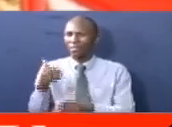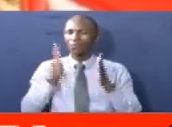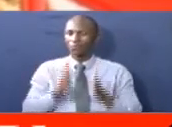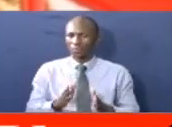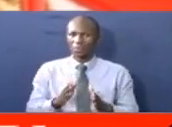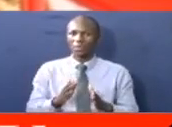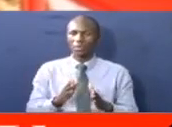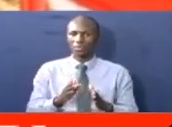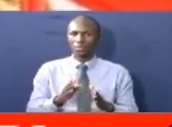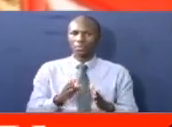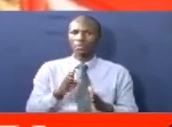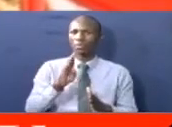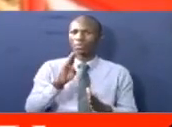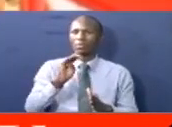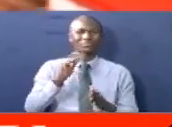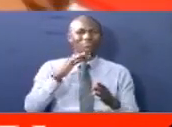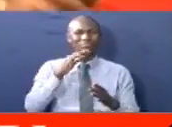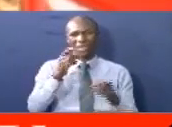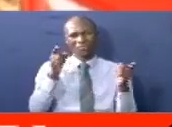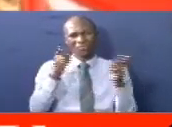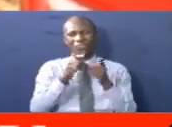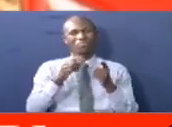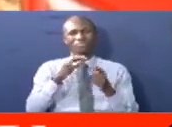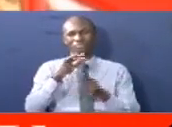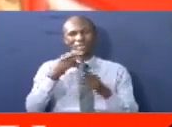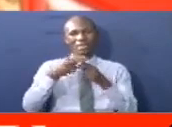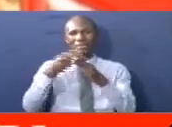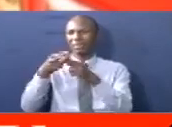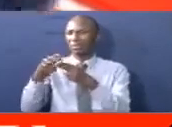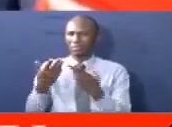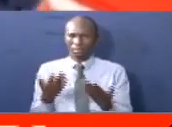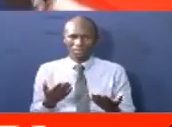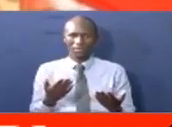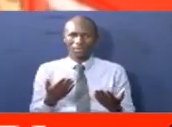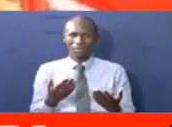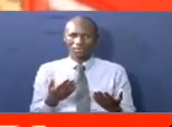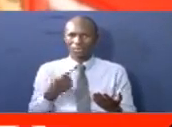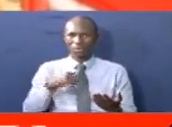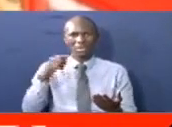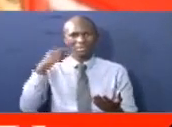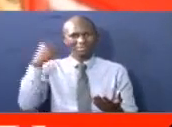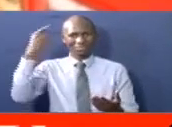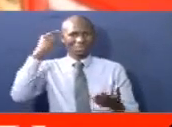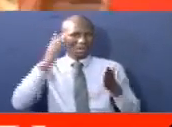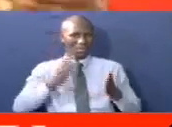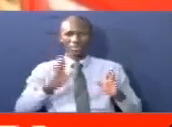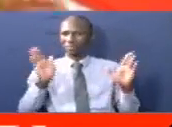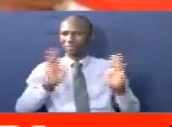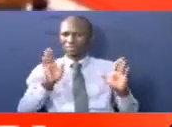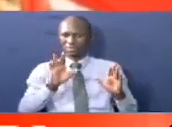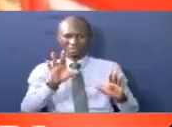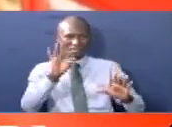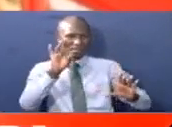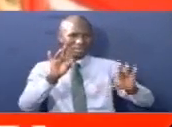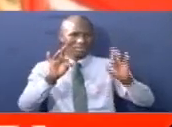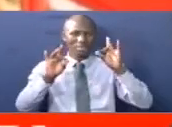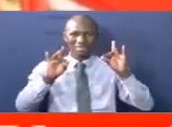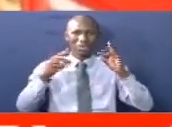na Baimungu, just to say a minimum of few, were not madmen to take up